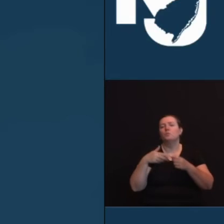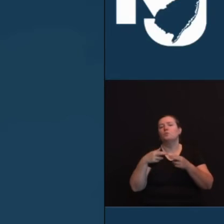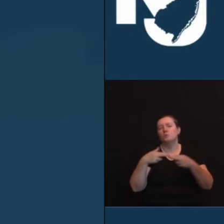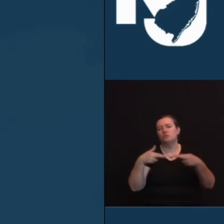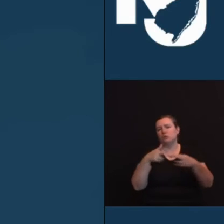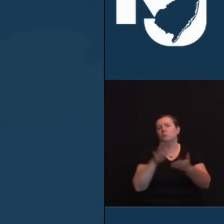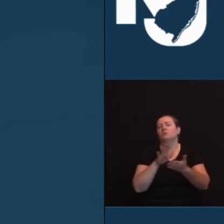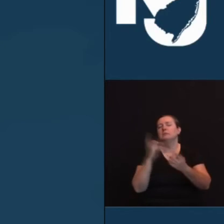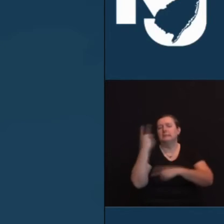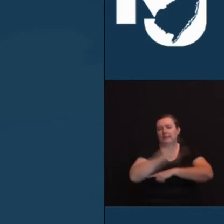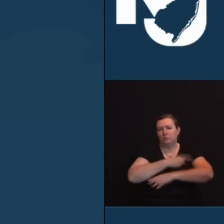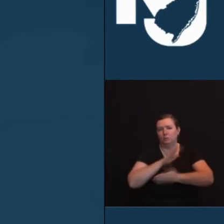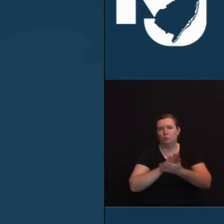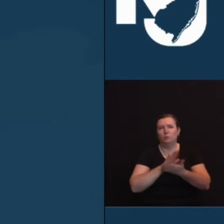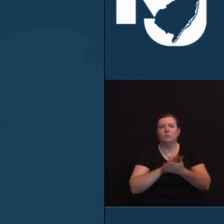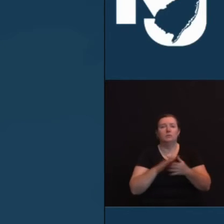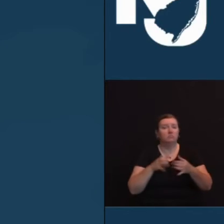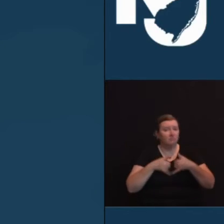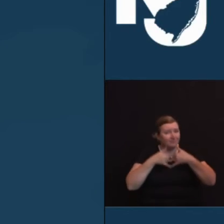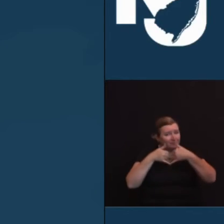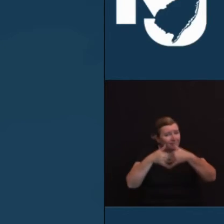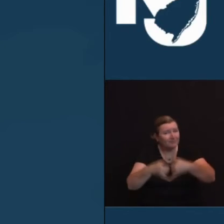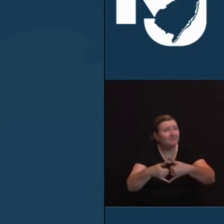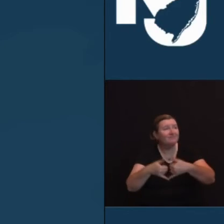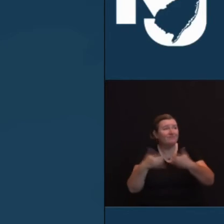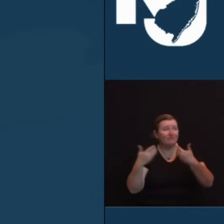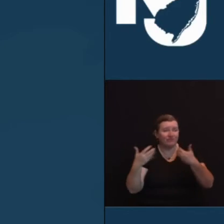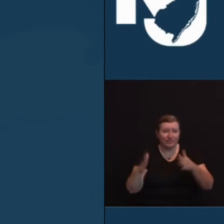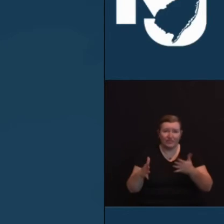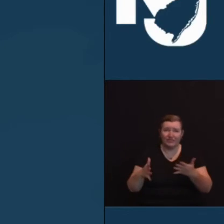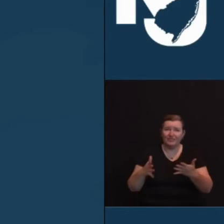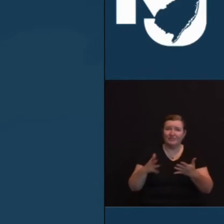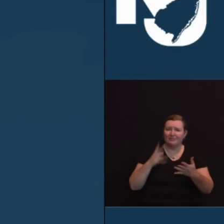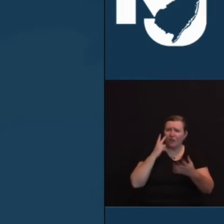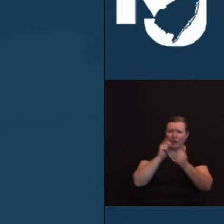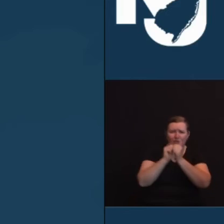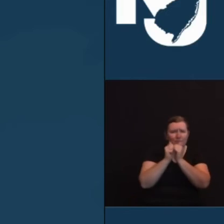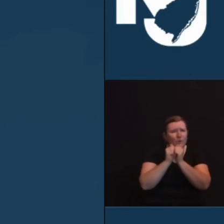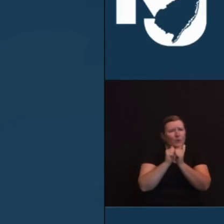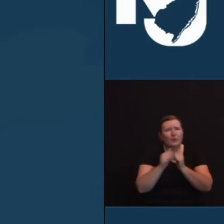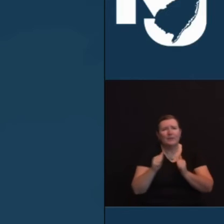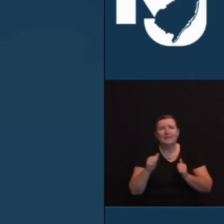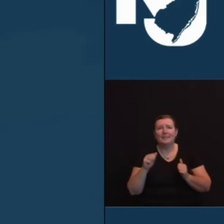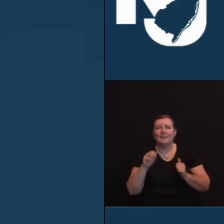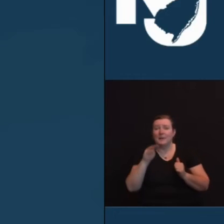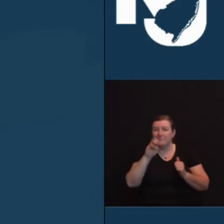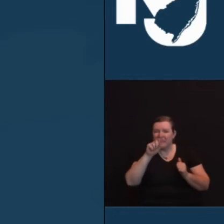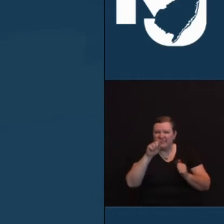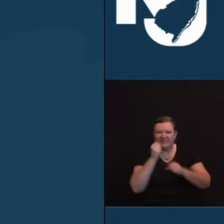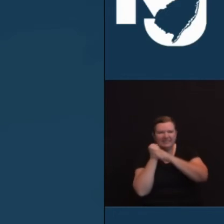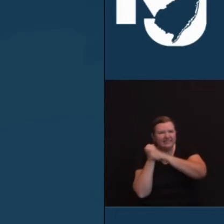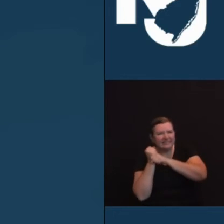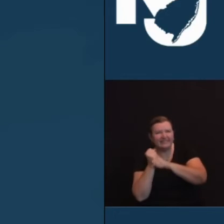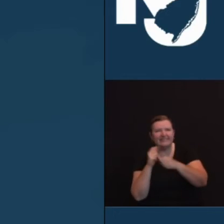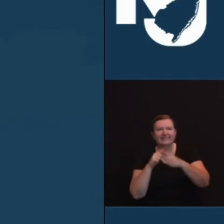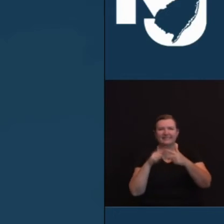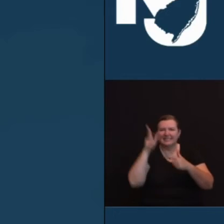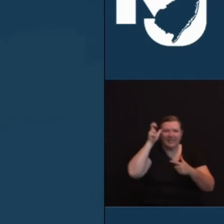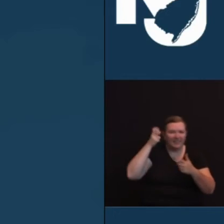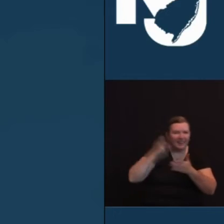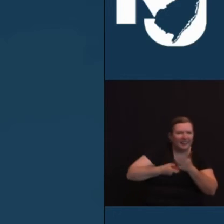sports fan, following the Mets, the Devils, and NASCAR. Adam brightened every room he entered and brought smiles to all around